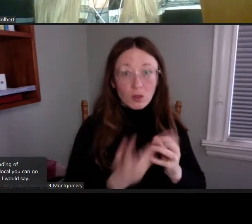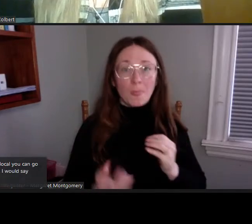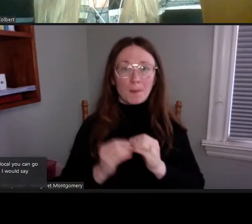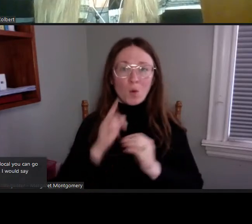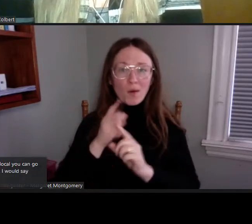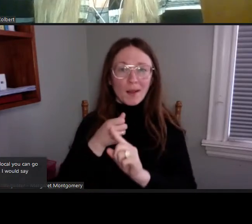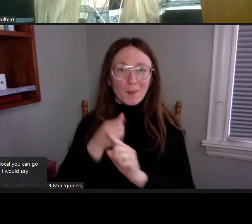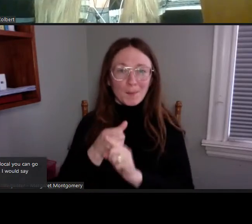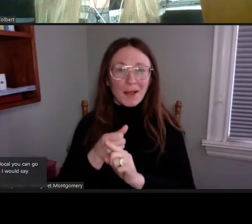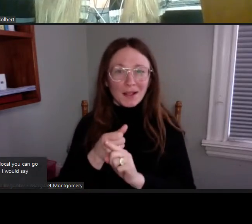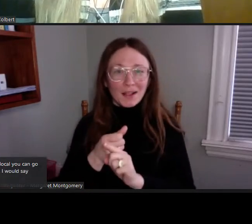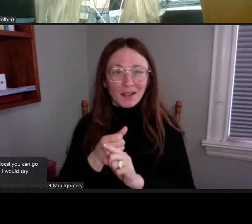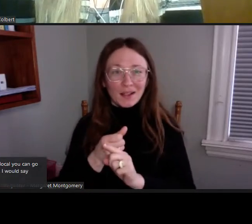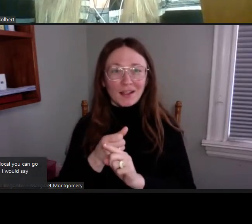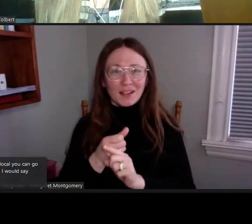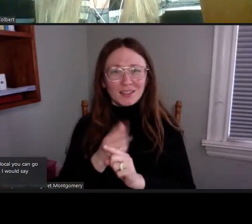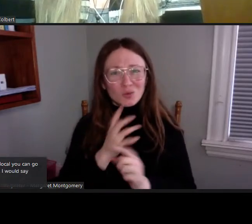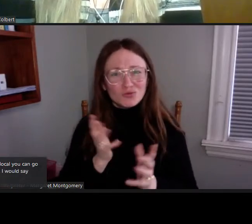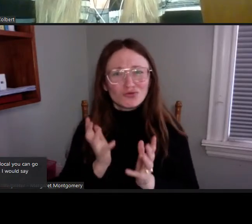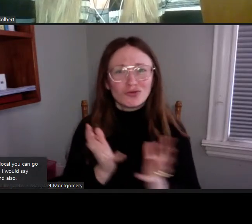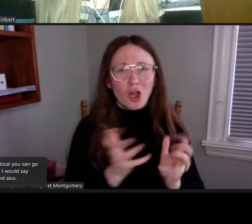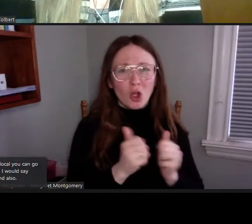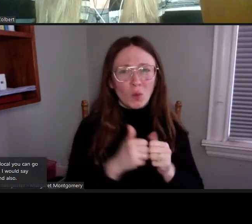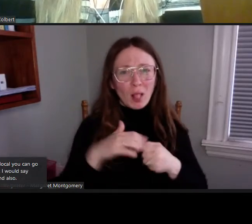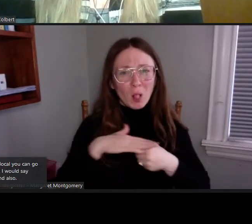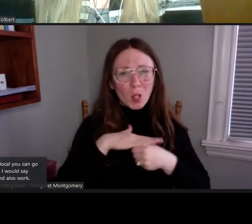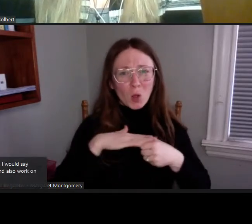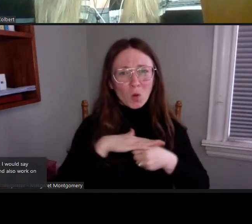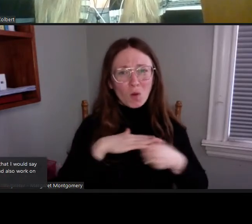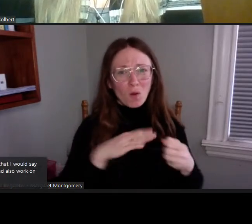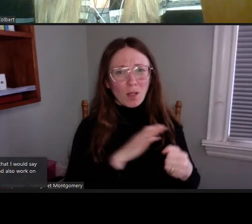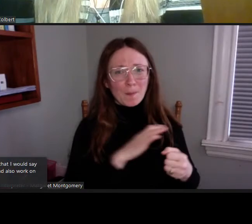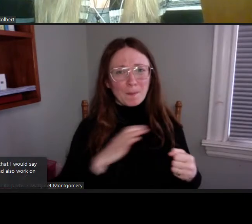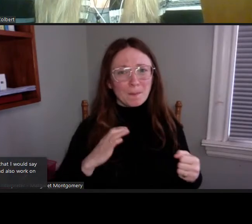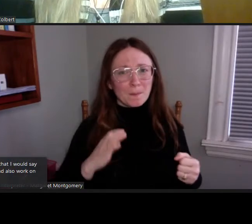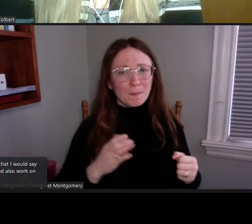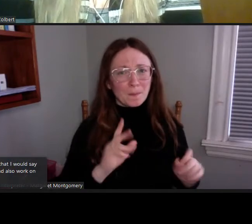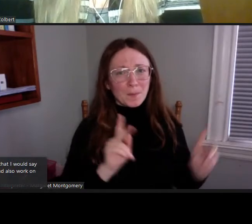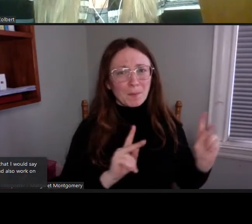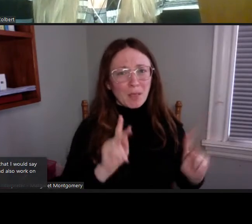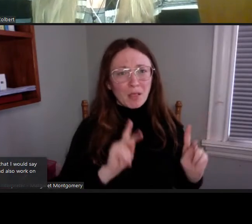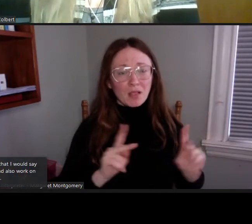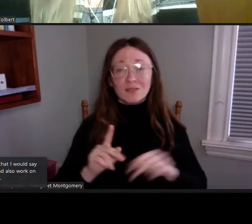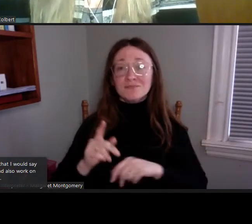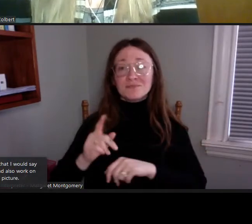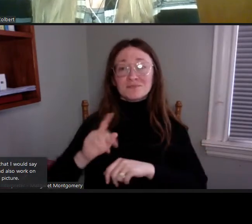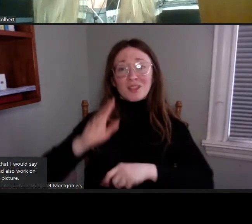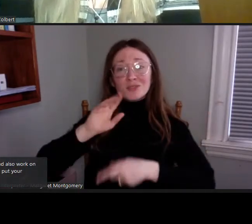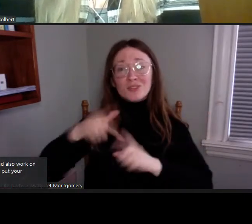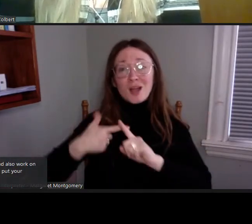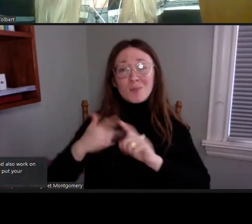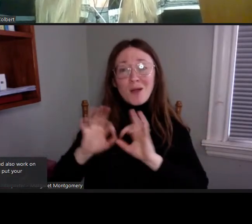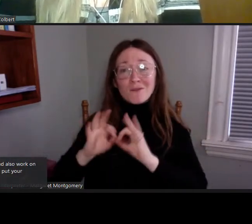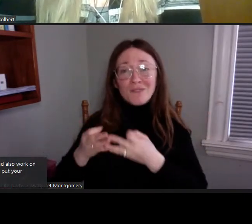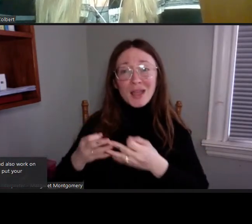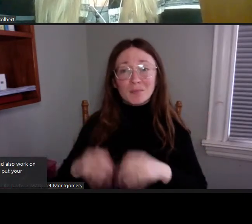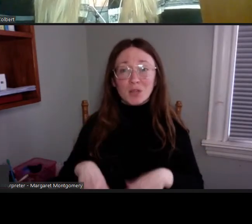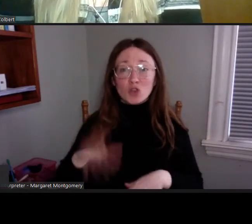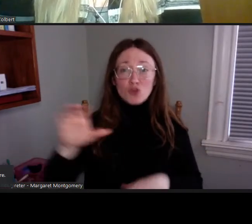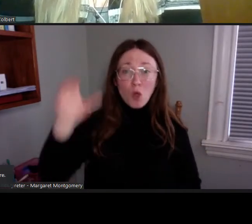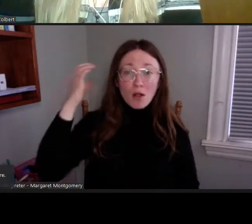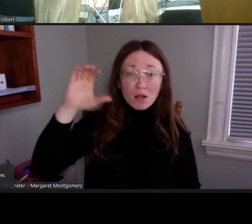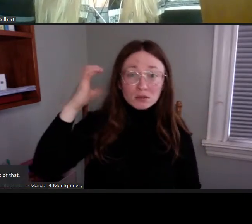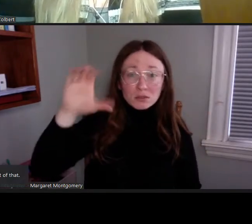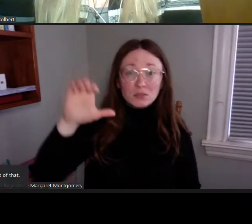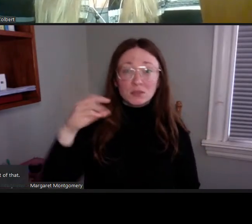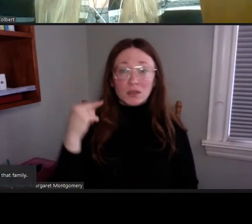be the best way to do. And also work on your family, not just your immediate, but your cousins and because even though you're